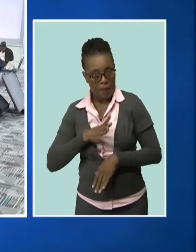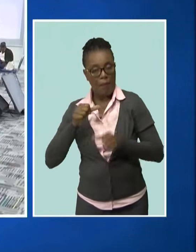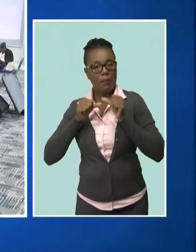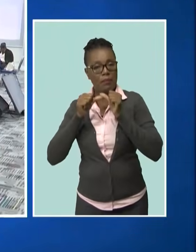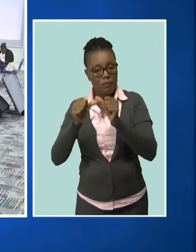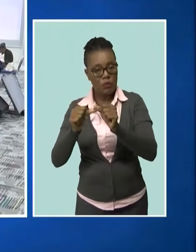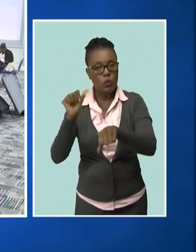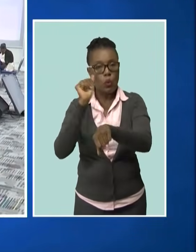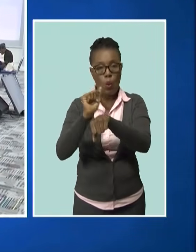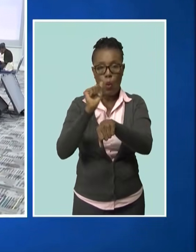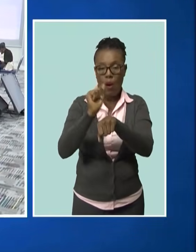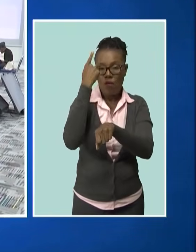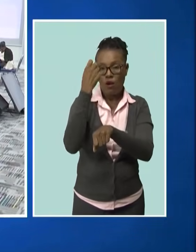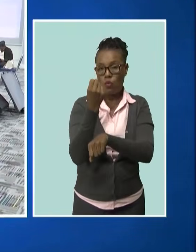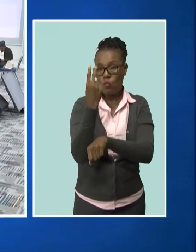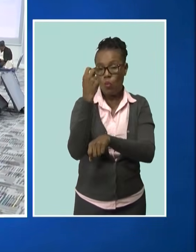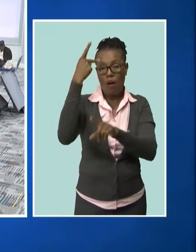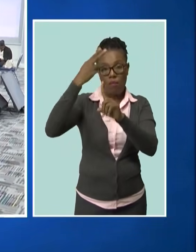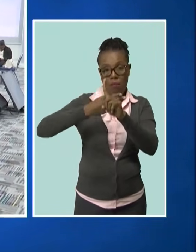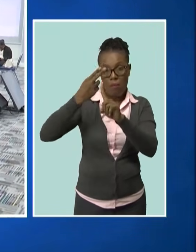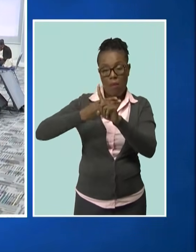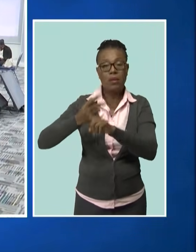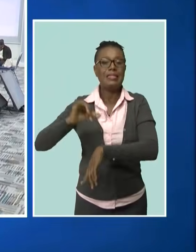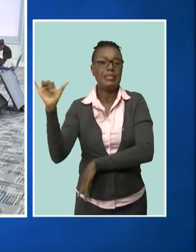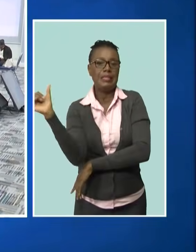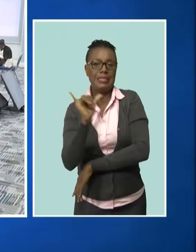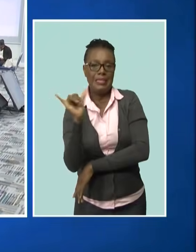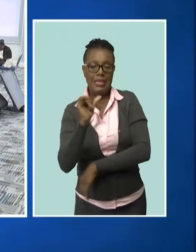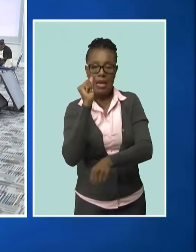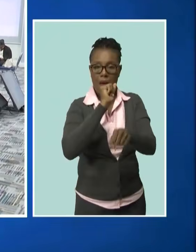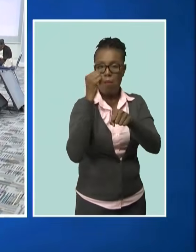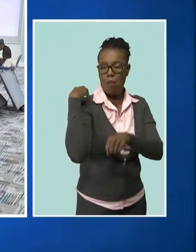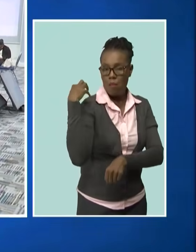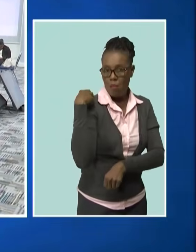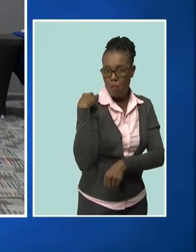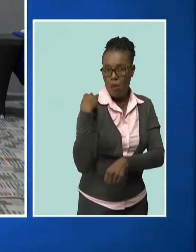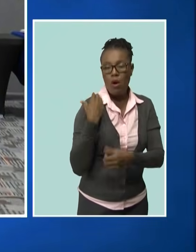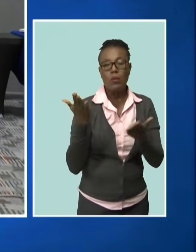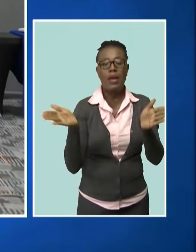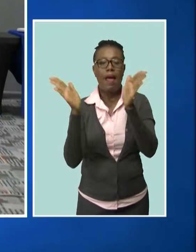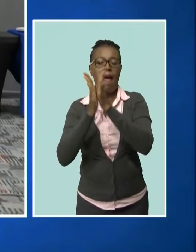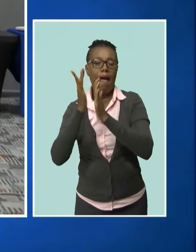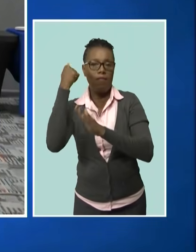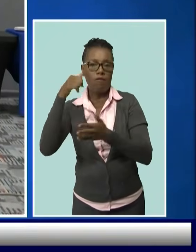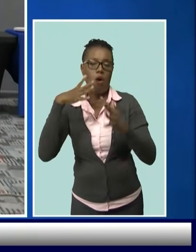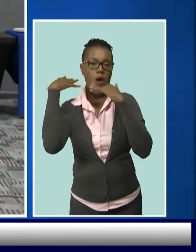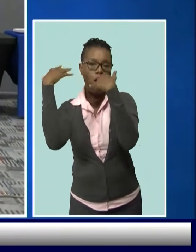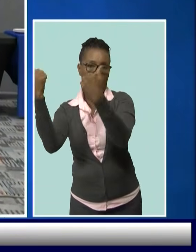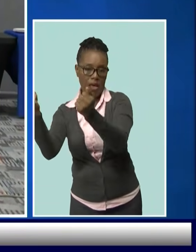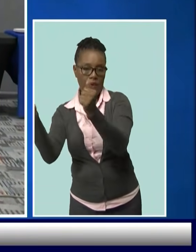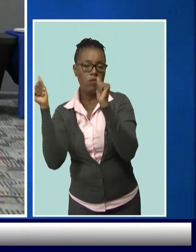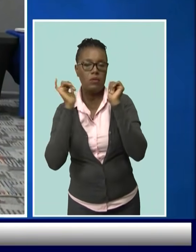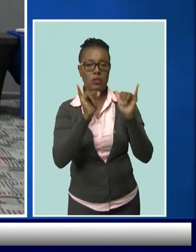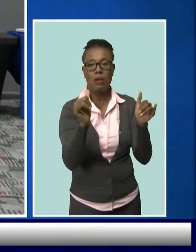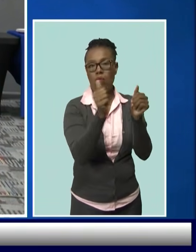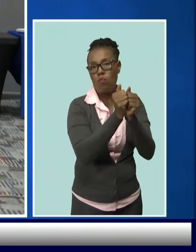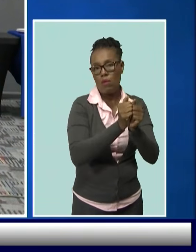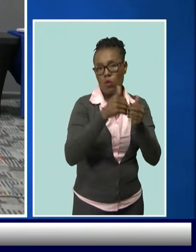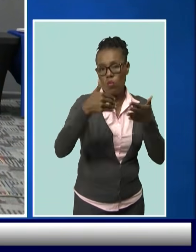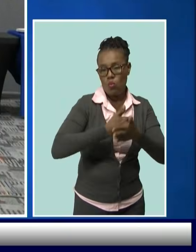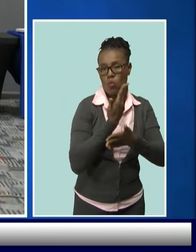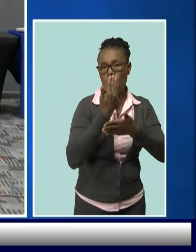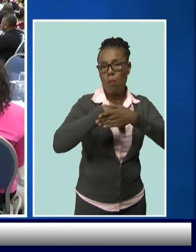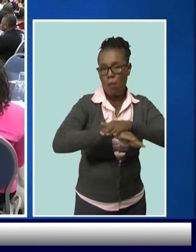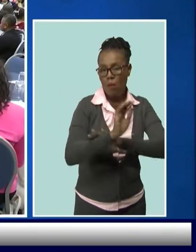months with the same employer prior to submitting their request for paternity leave. Furthermore, the request for paternity leave